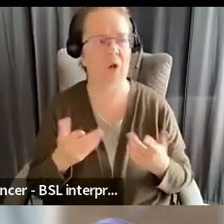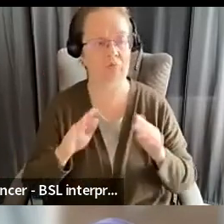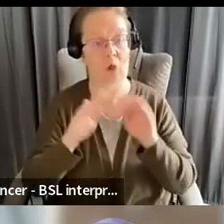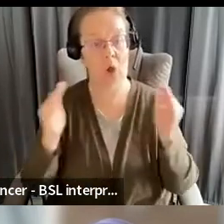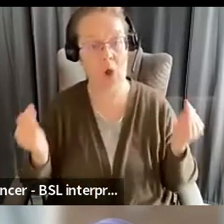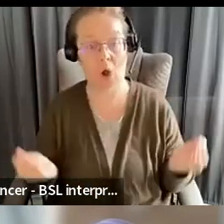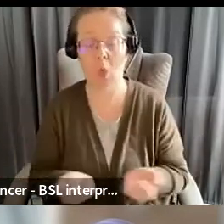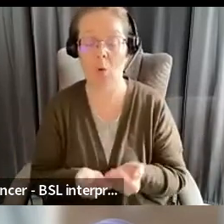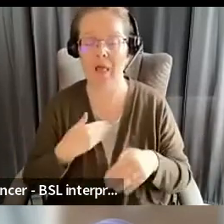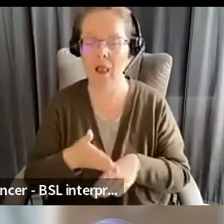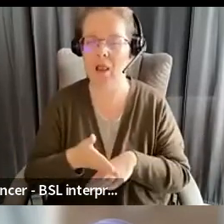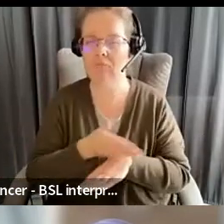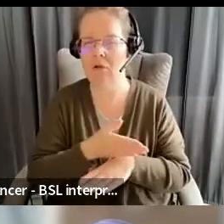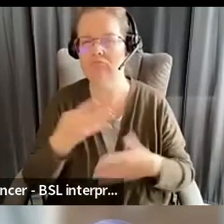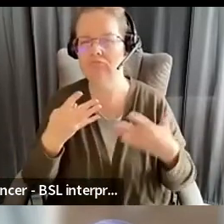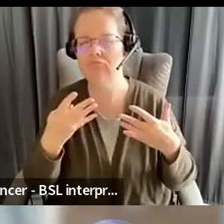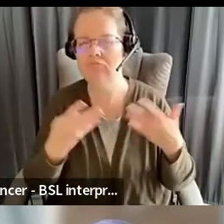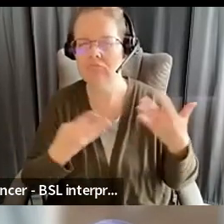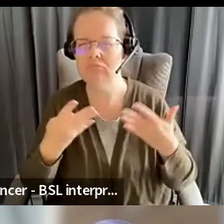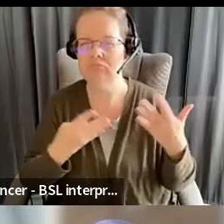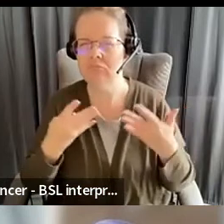we're sort of early 70,000, about